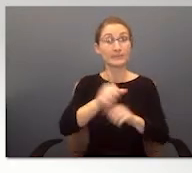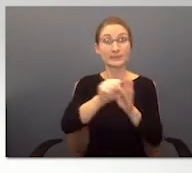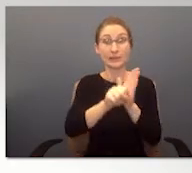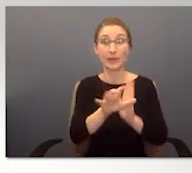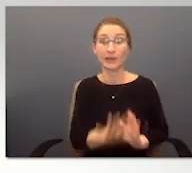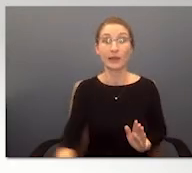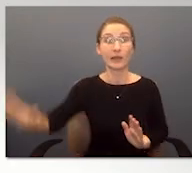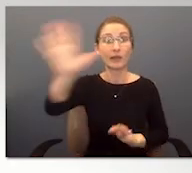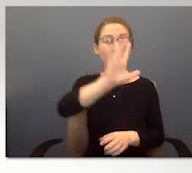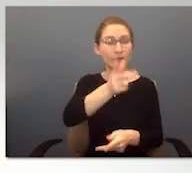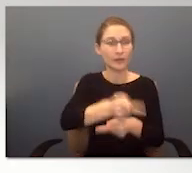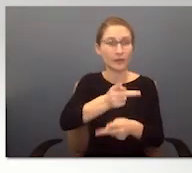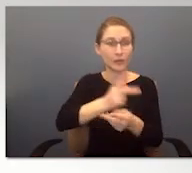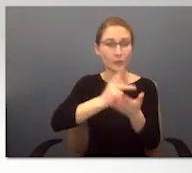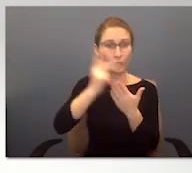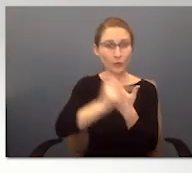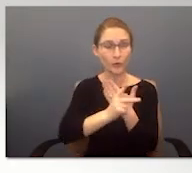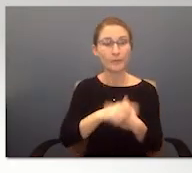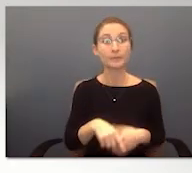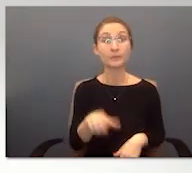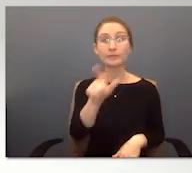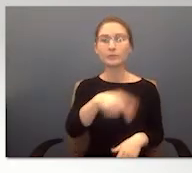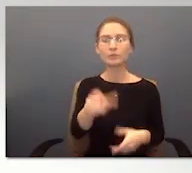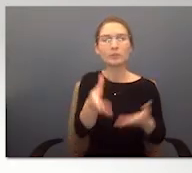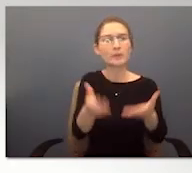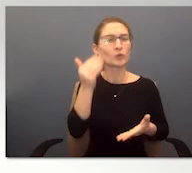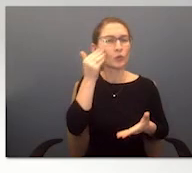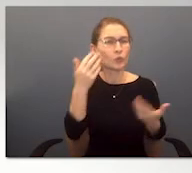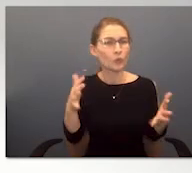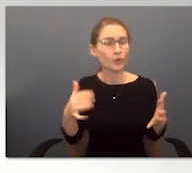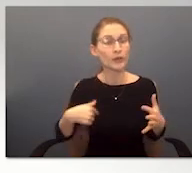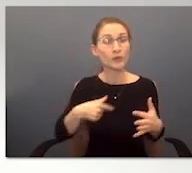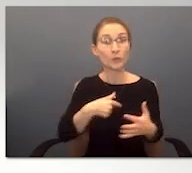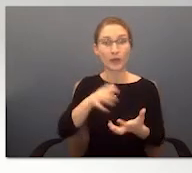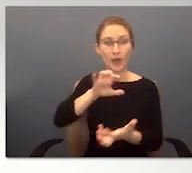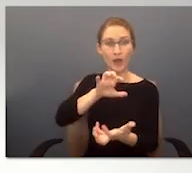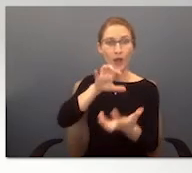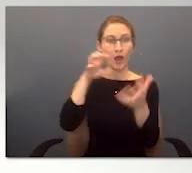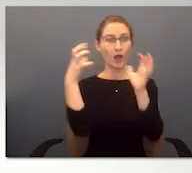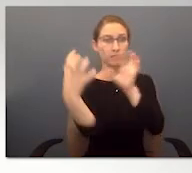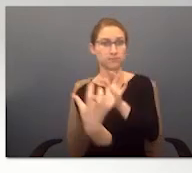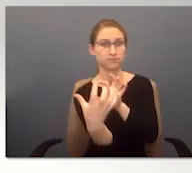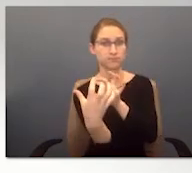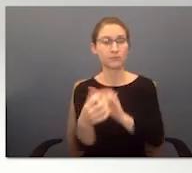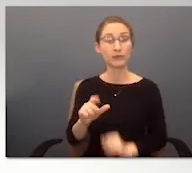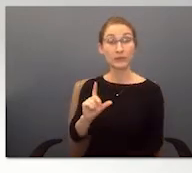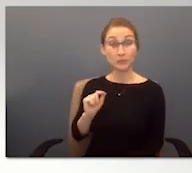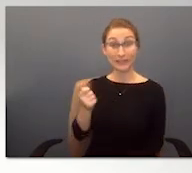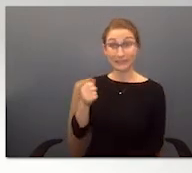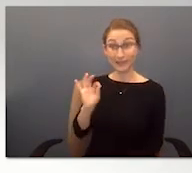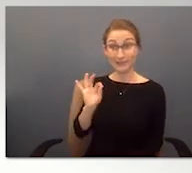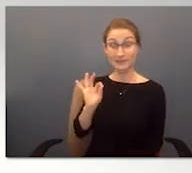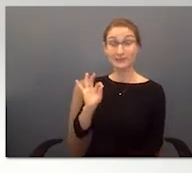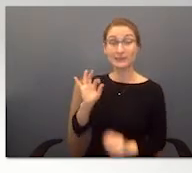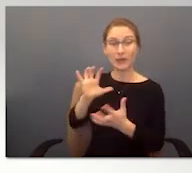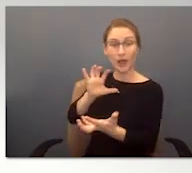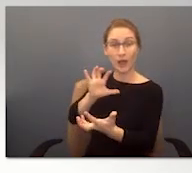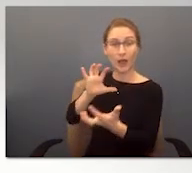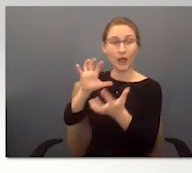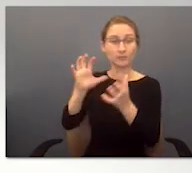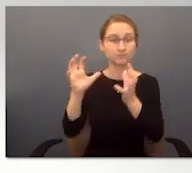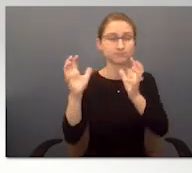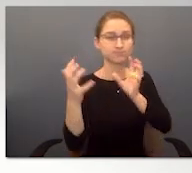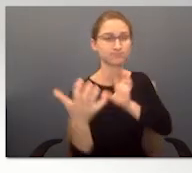which many of you probably know. We underwent a major transition in 2019 after an entire history